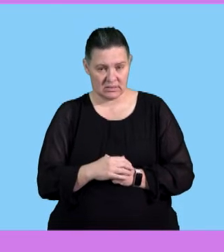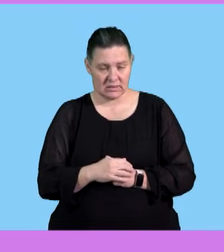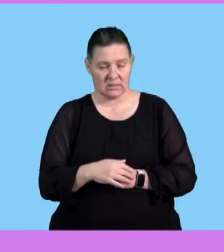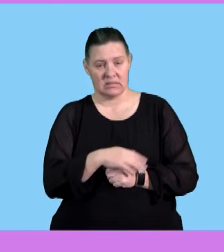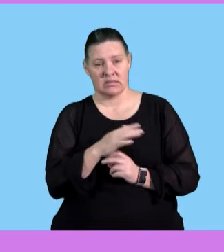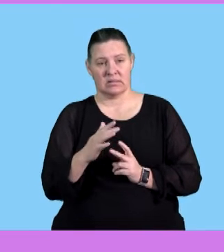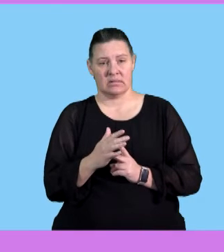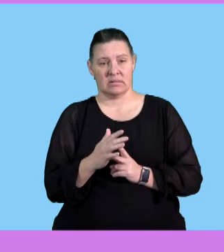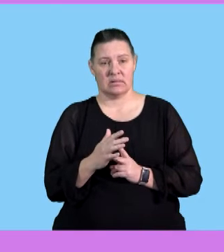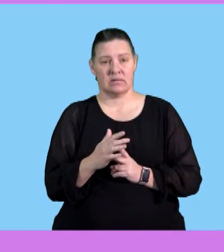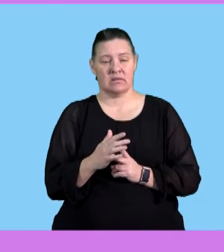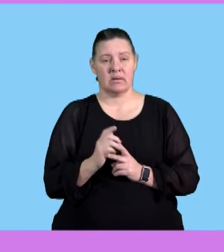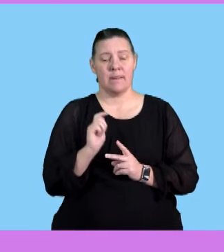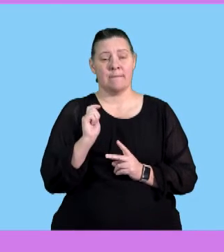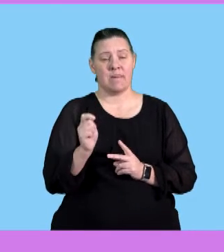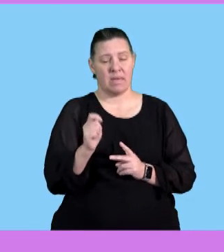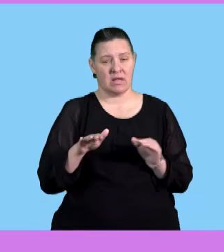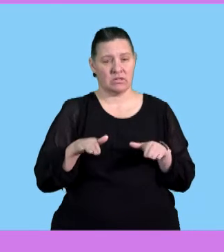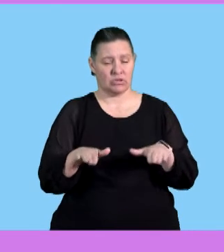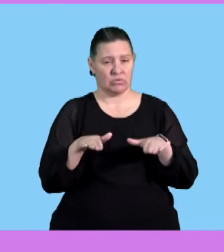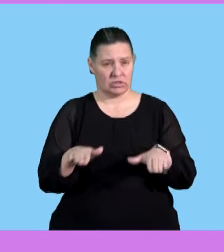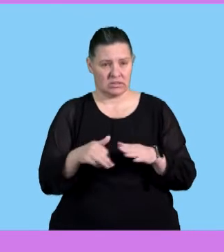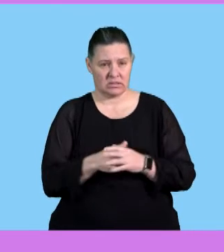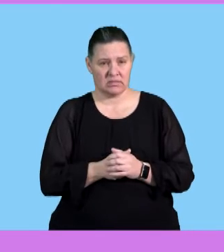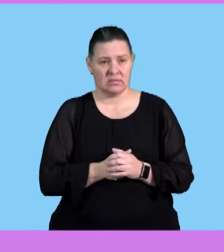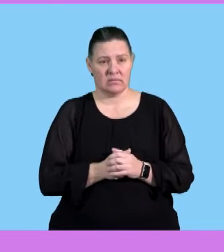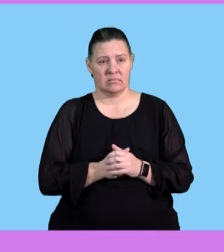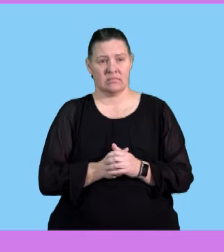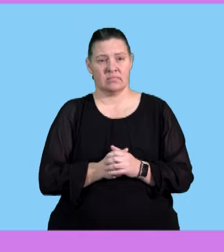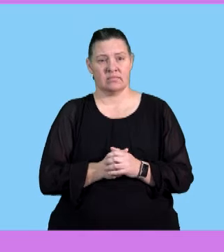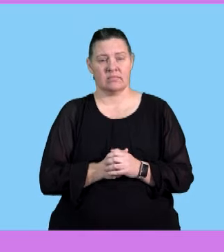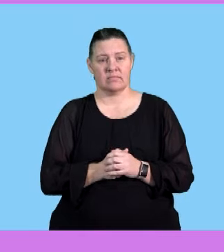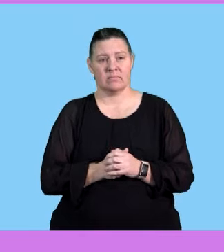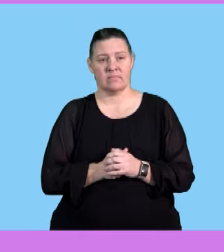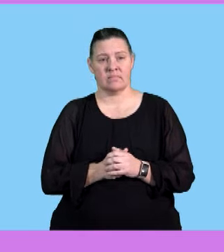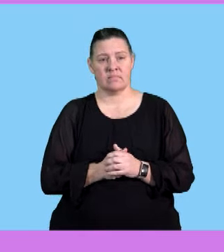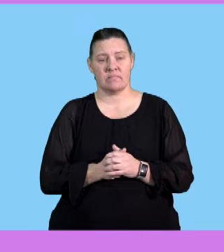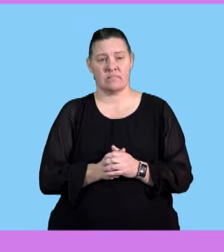1,299 Rand. Then she's got the repayment of her sewing machine.